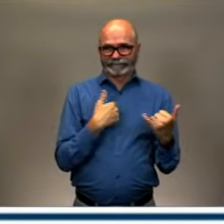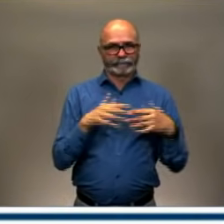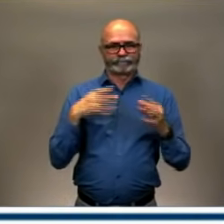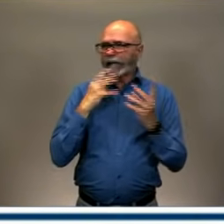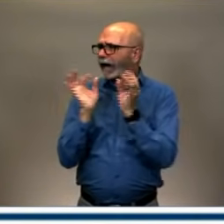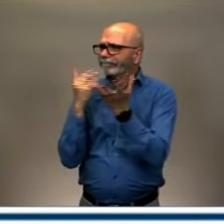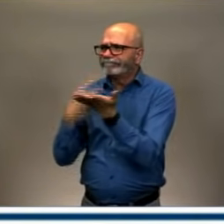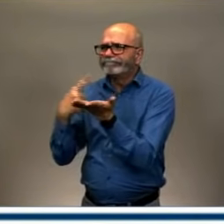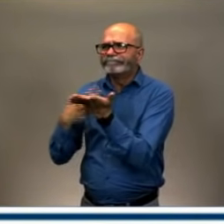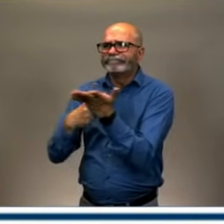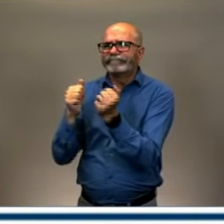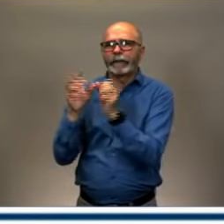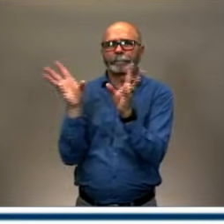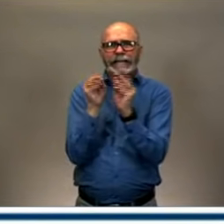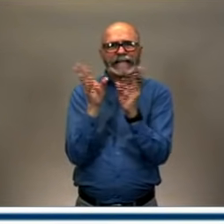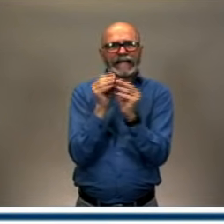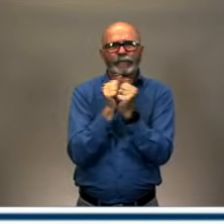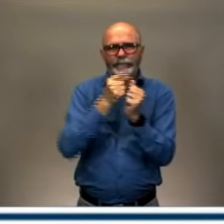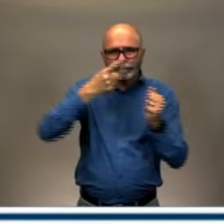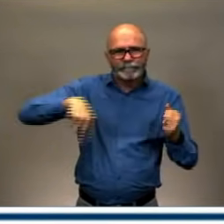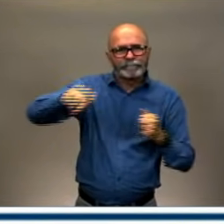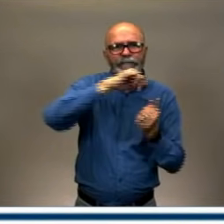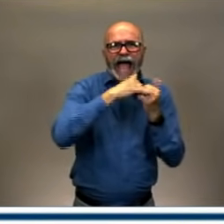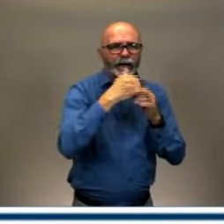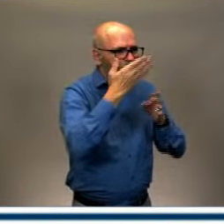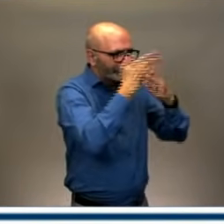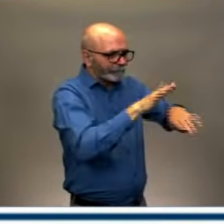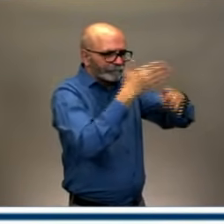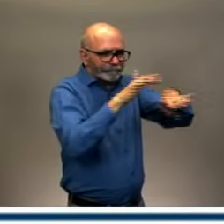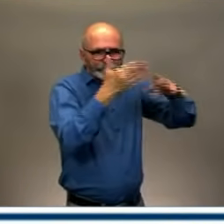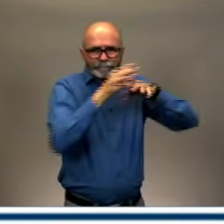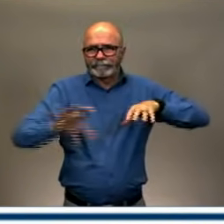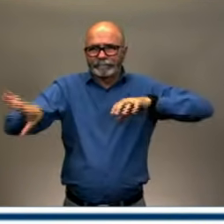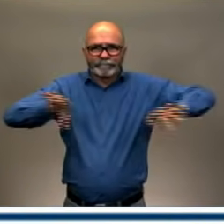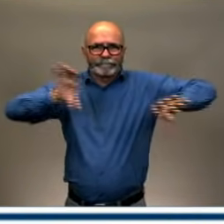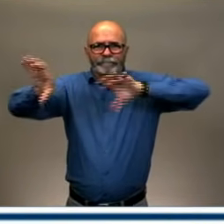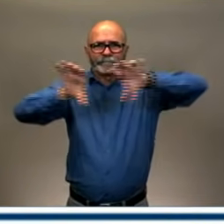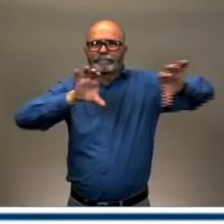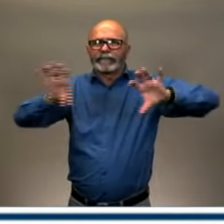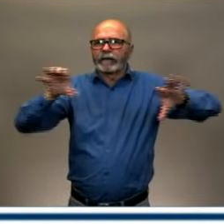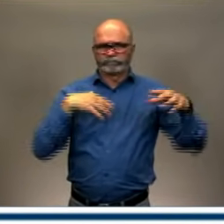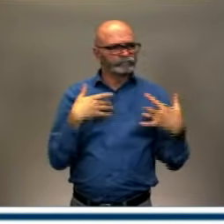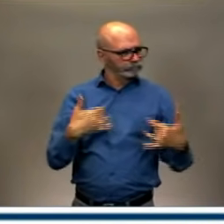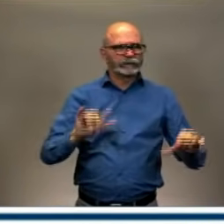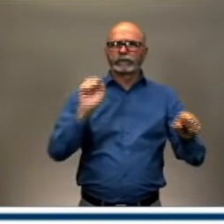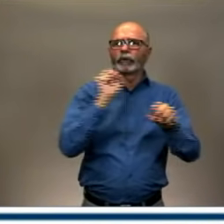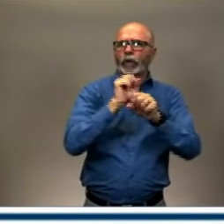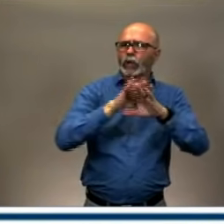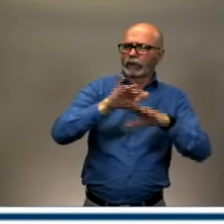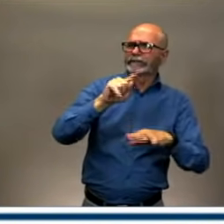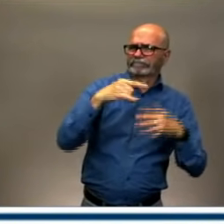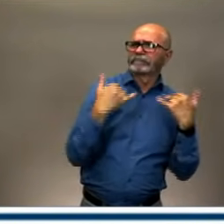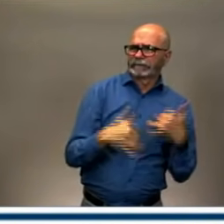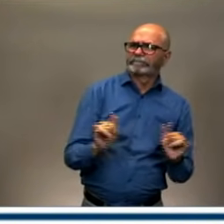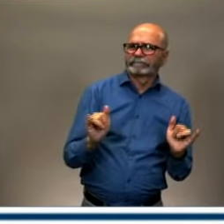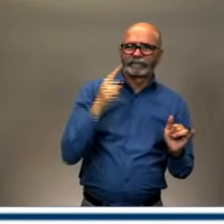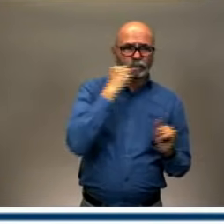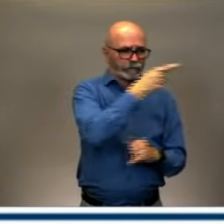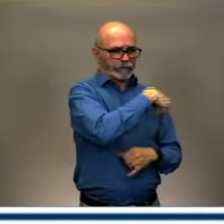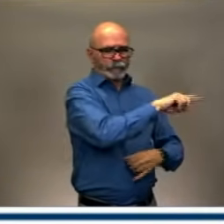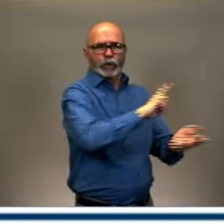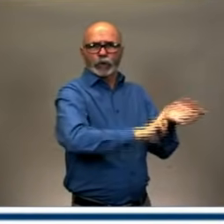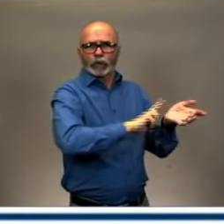trying a different method. I expect that very soon. We're just working out those final details with the long-term care facilities